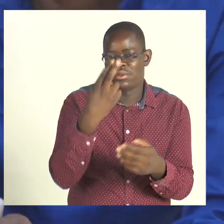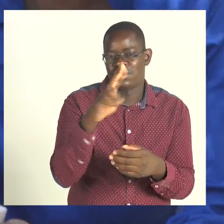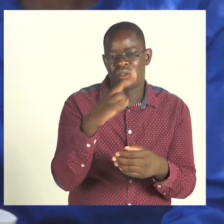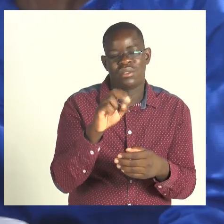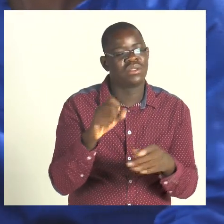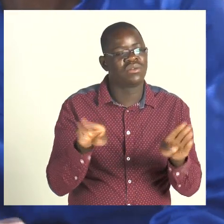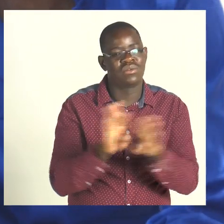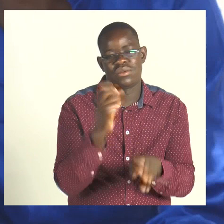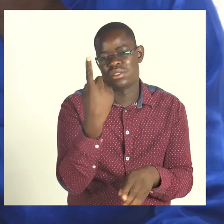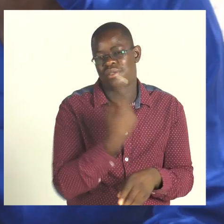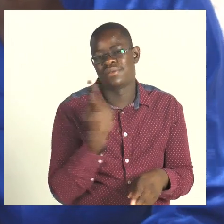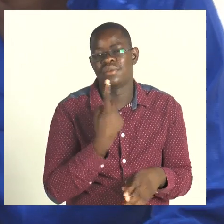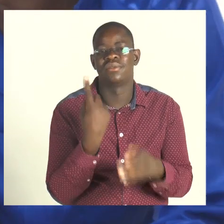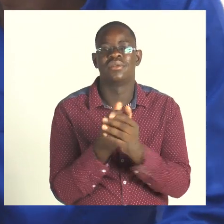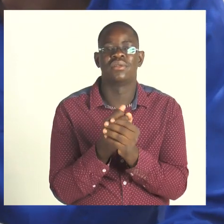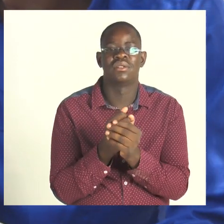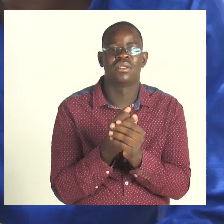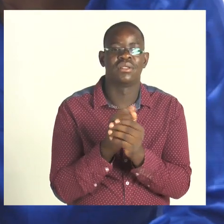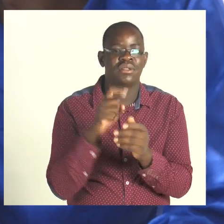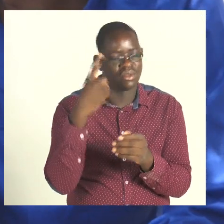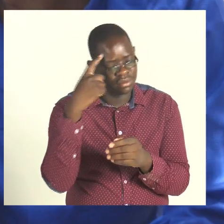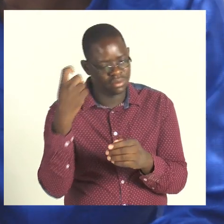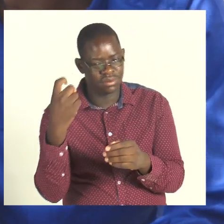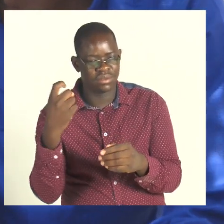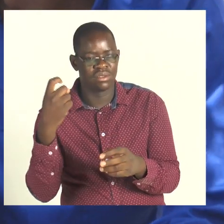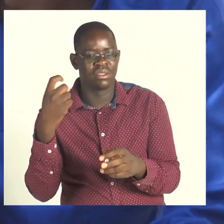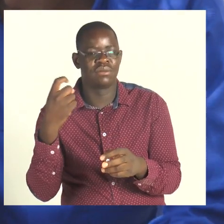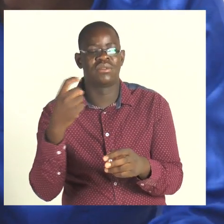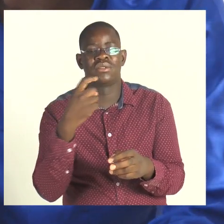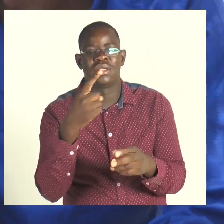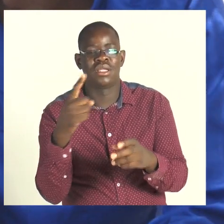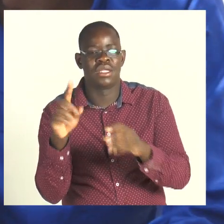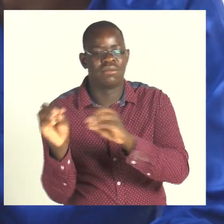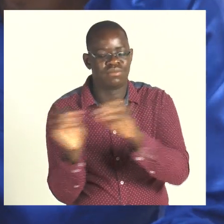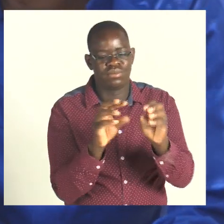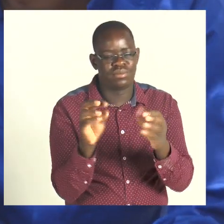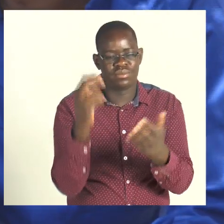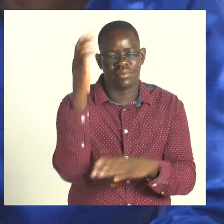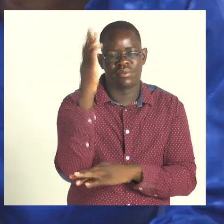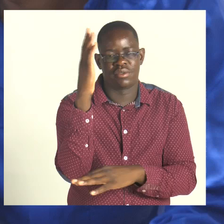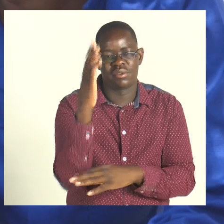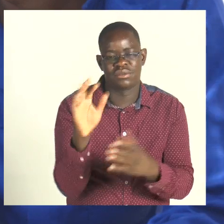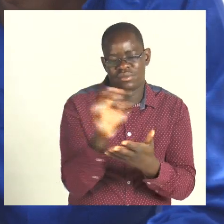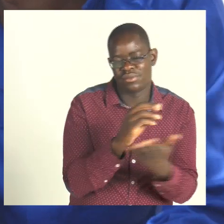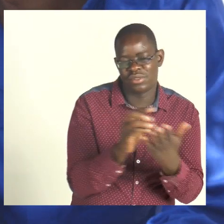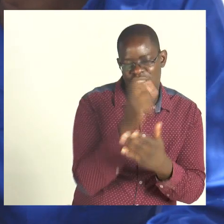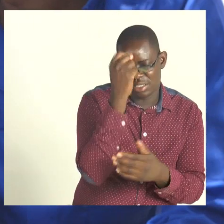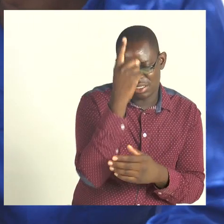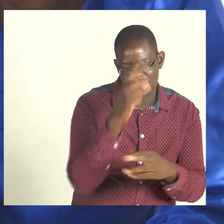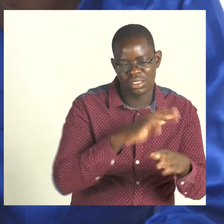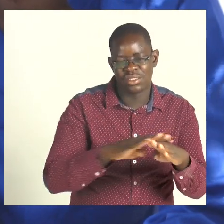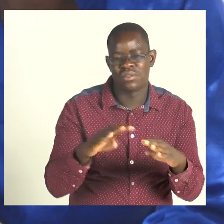do it ourselves. Okay. You know, they might think that we are causing deforestation, because they do not understand new ways